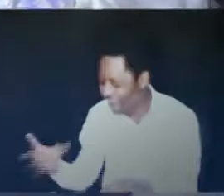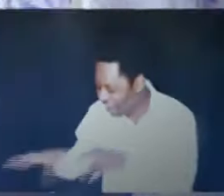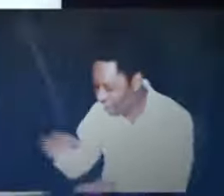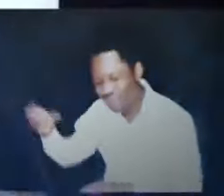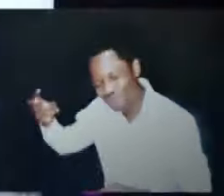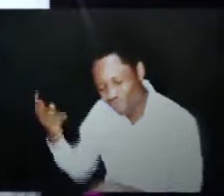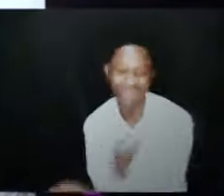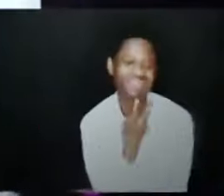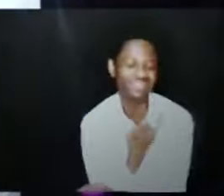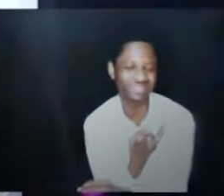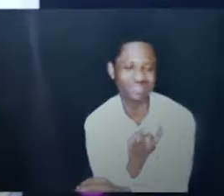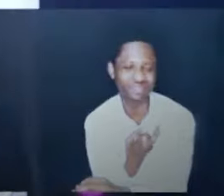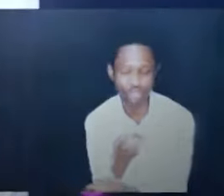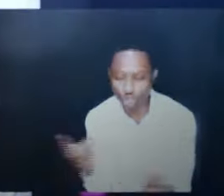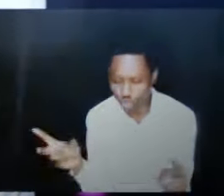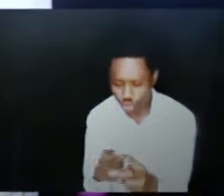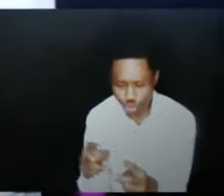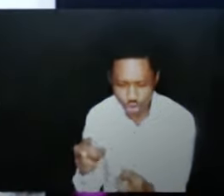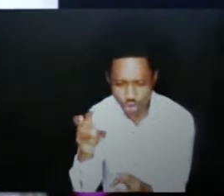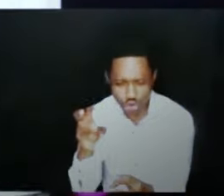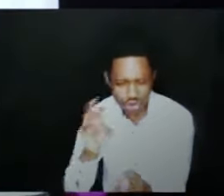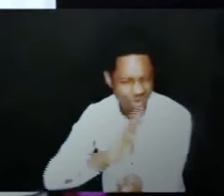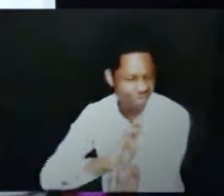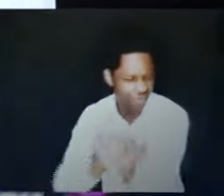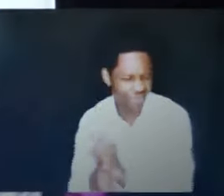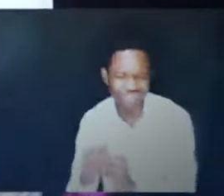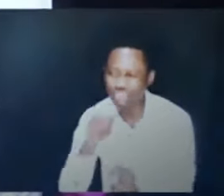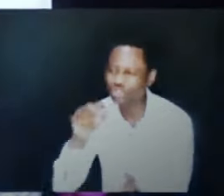so repentance is not weeping.